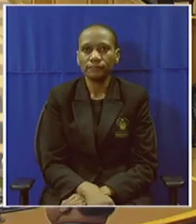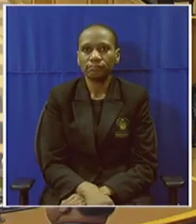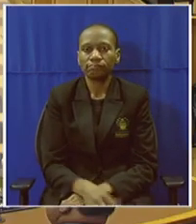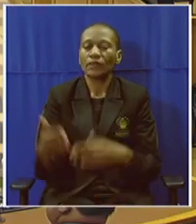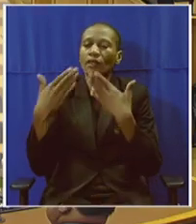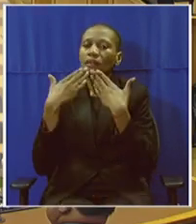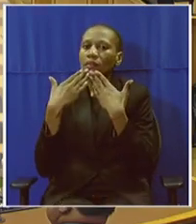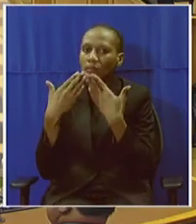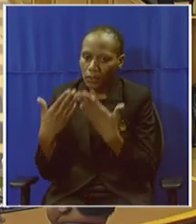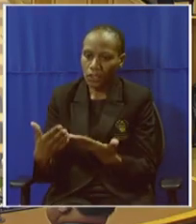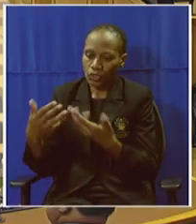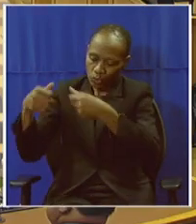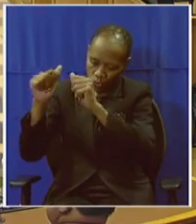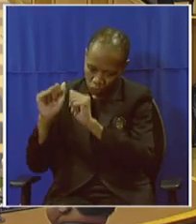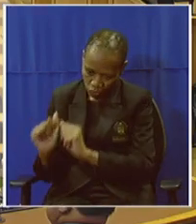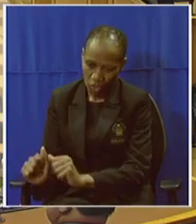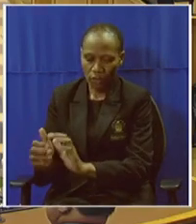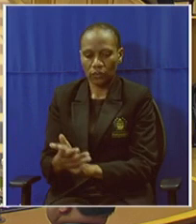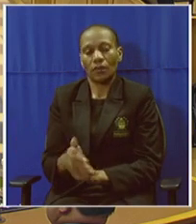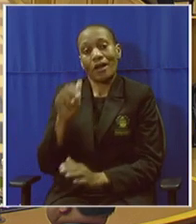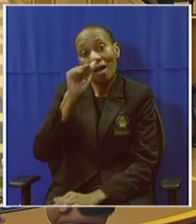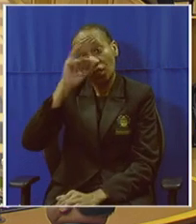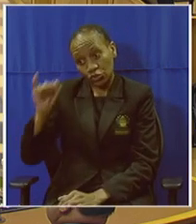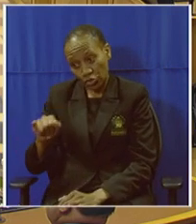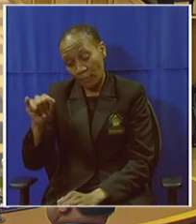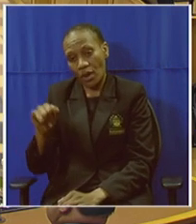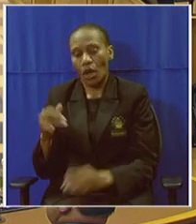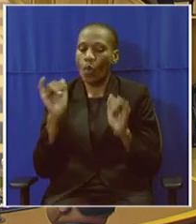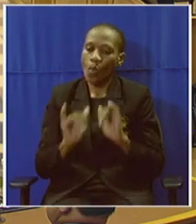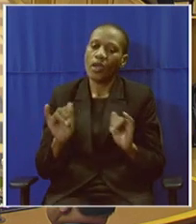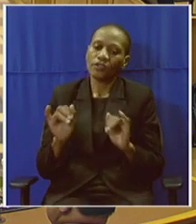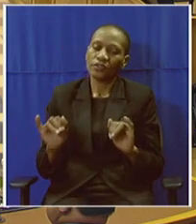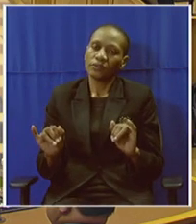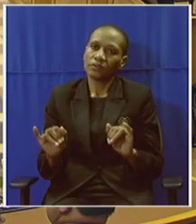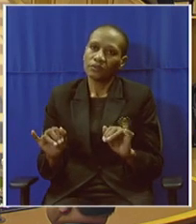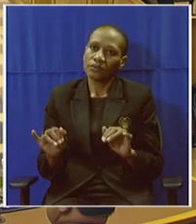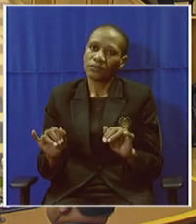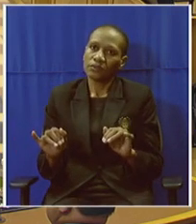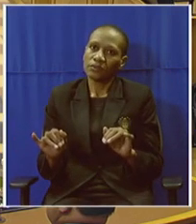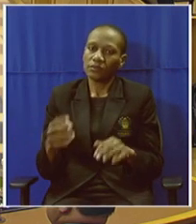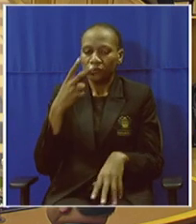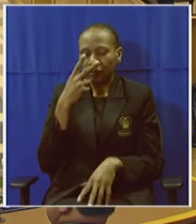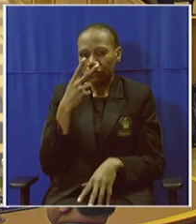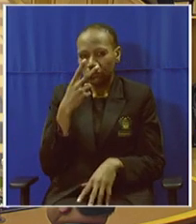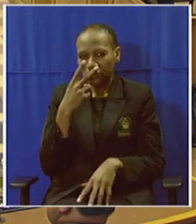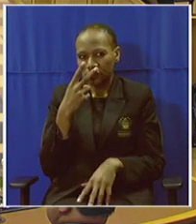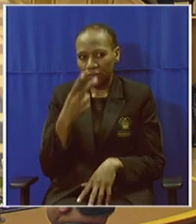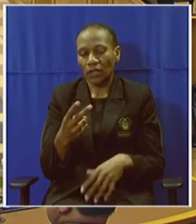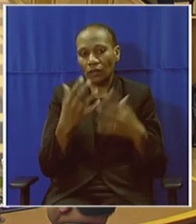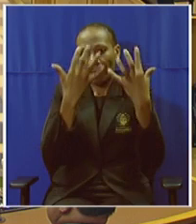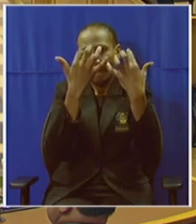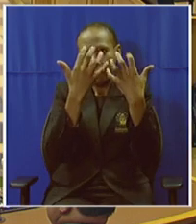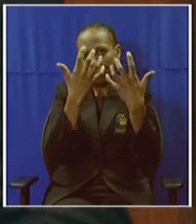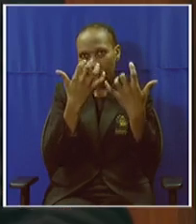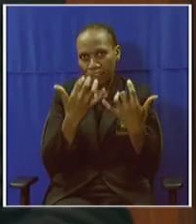Thank you, House Chair. Aljama looks forward to line items in the budget on